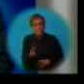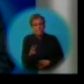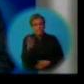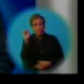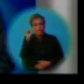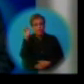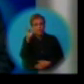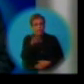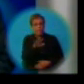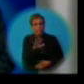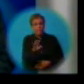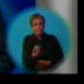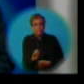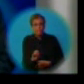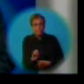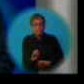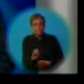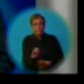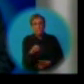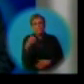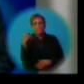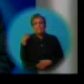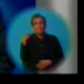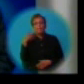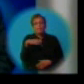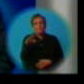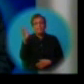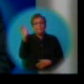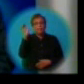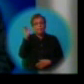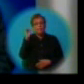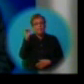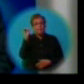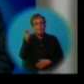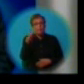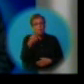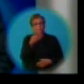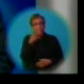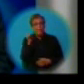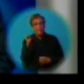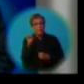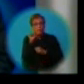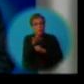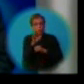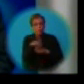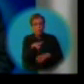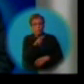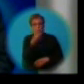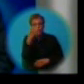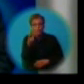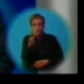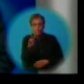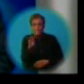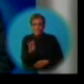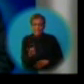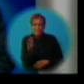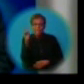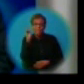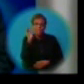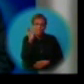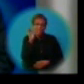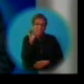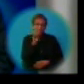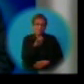Raina 50. The Windies skipper Darren Sammy has been the best bowler with 2 for 48, while Fidel Edwards has 2